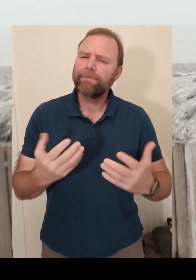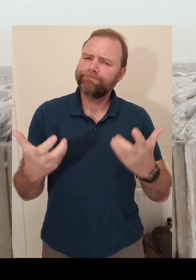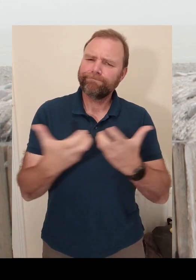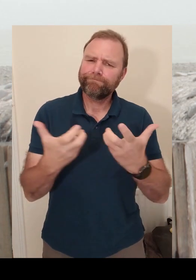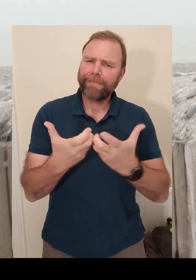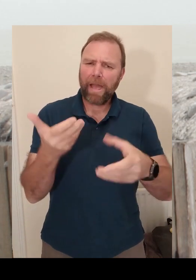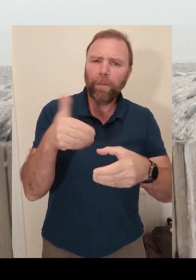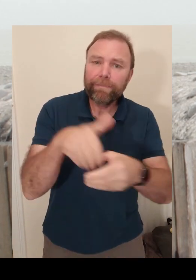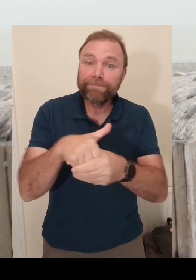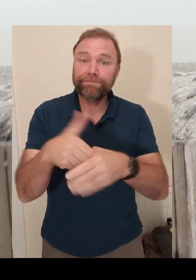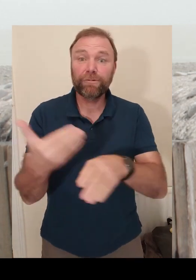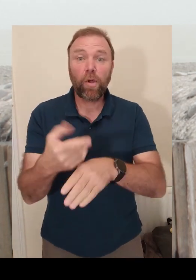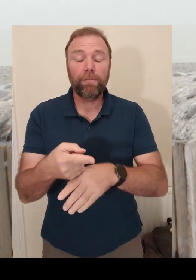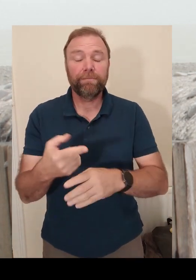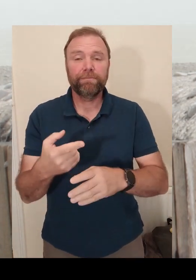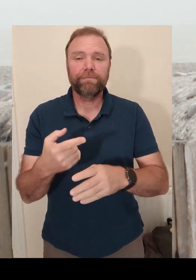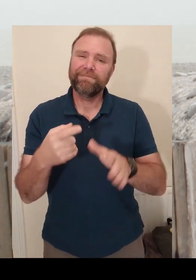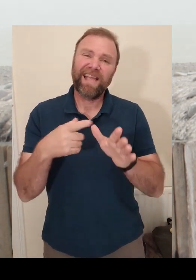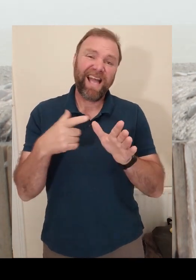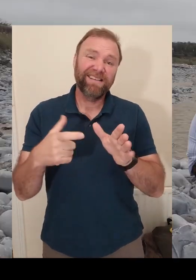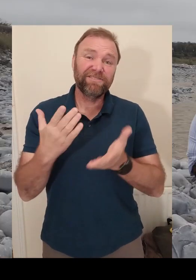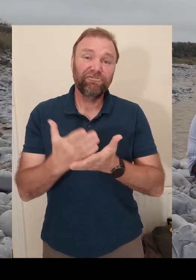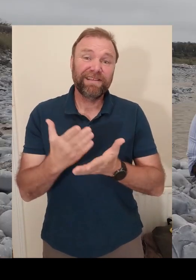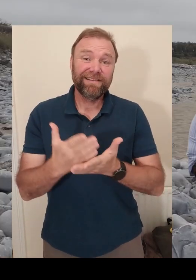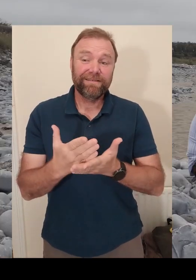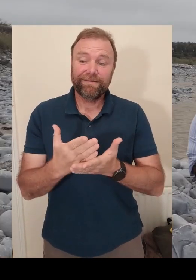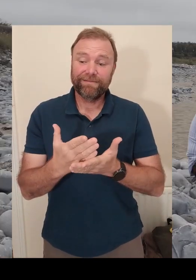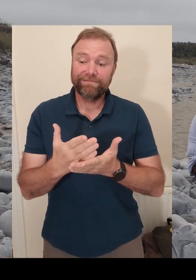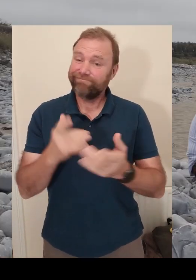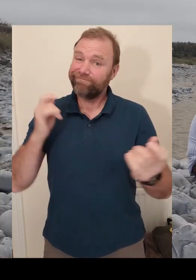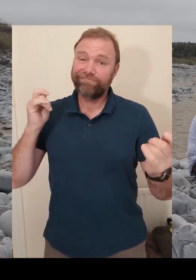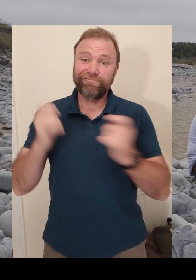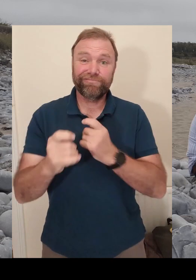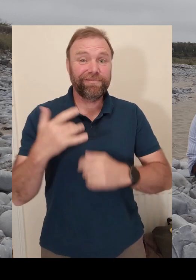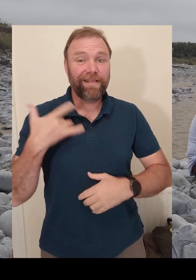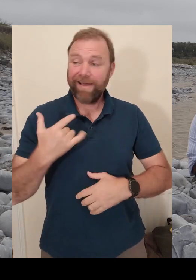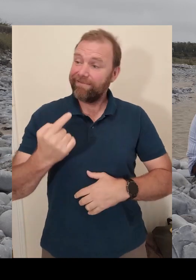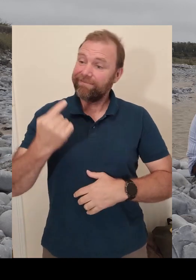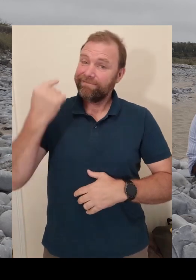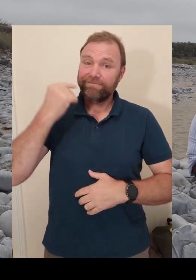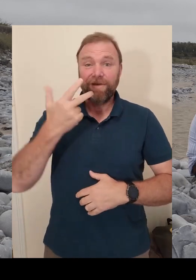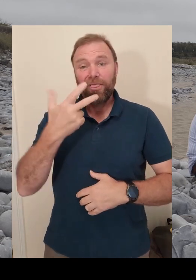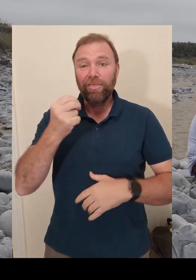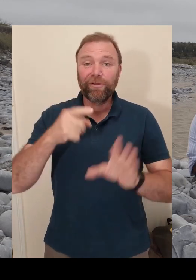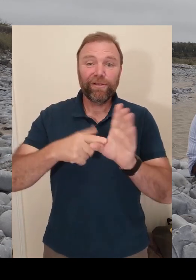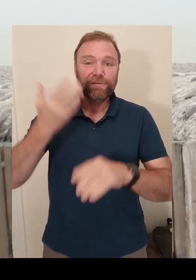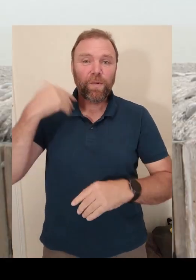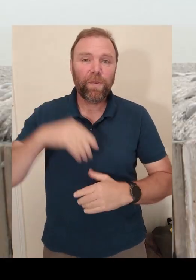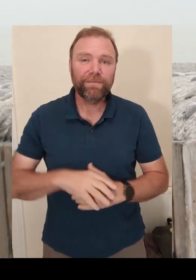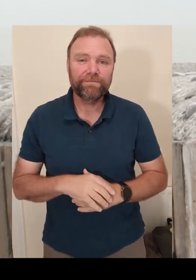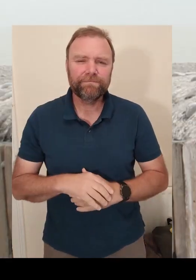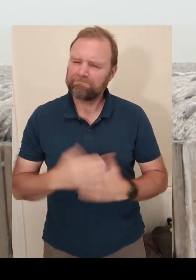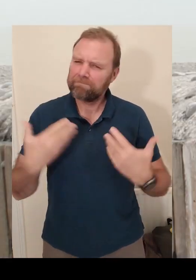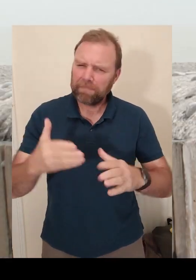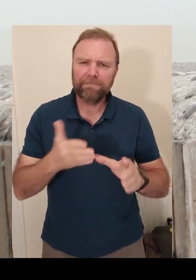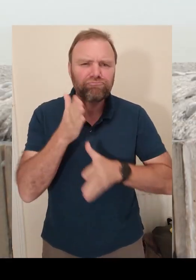By accident is the answer to how I got into that. Totally changed my life, and that was 30 years ago. The job has